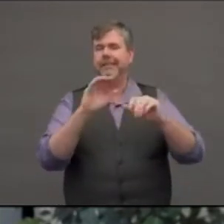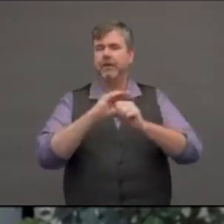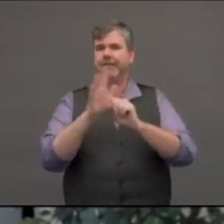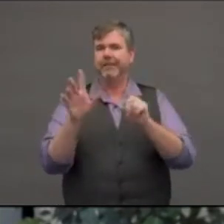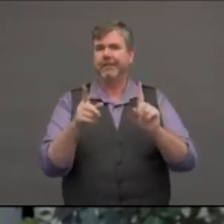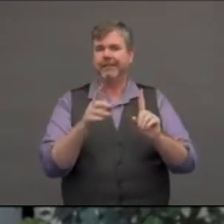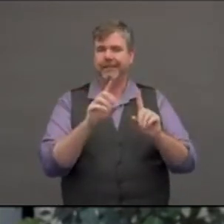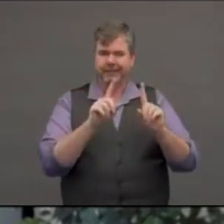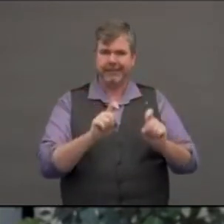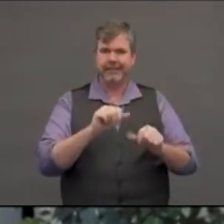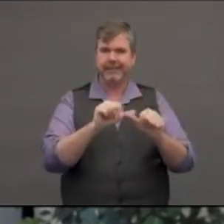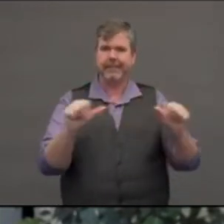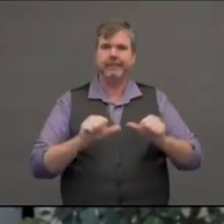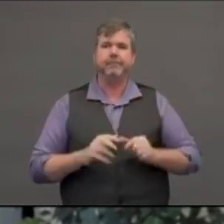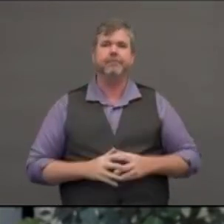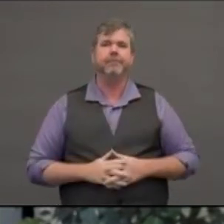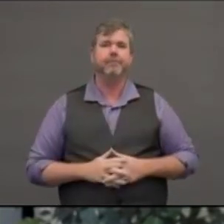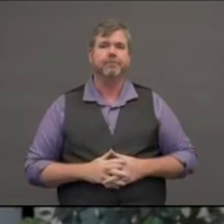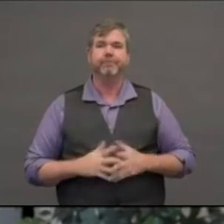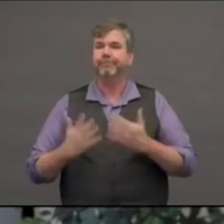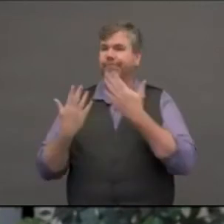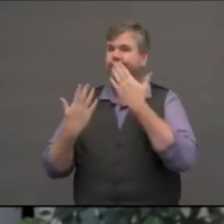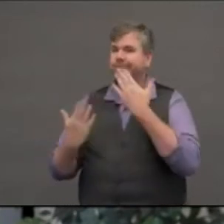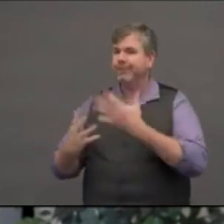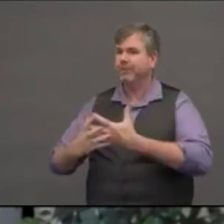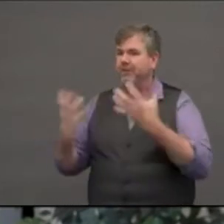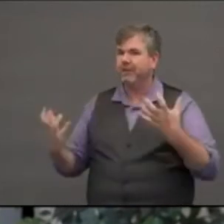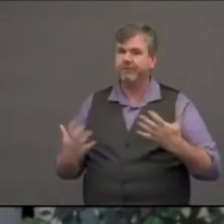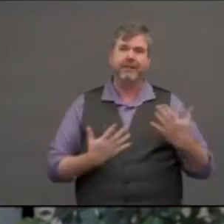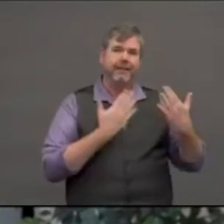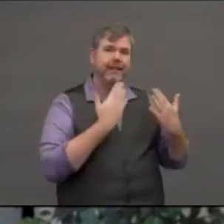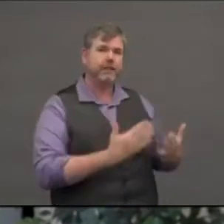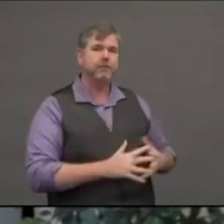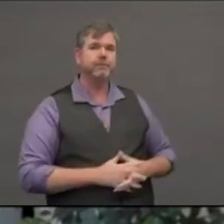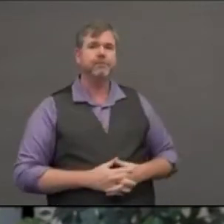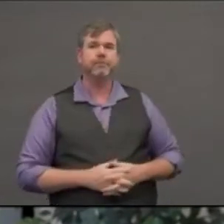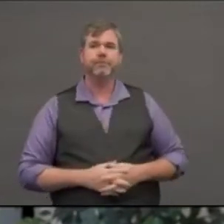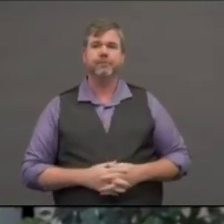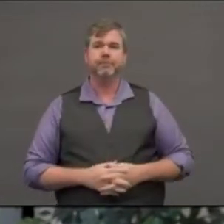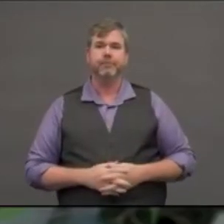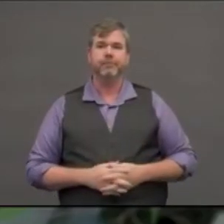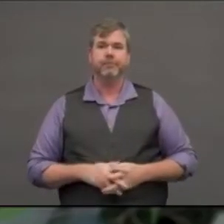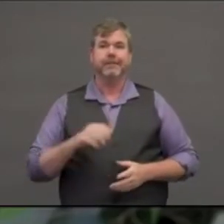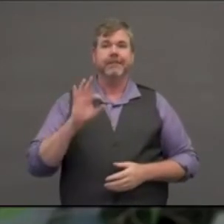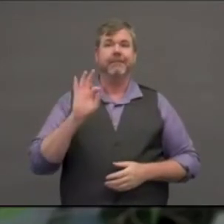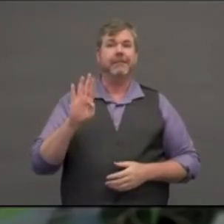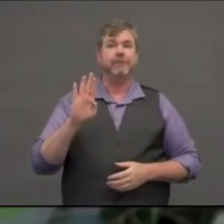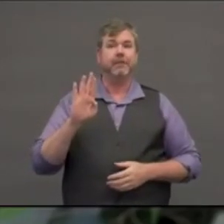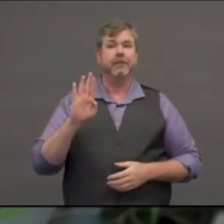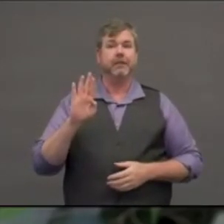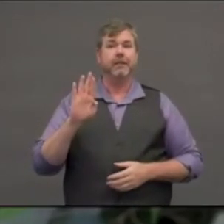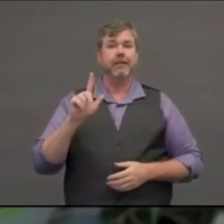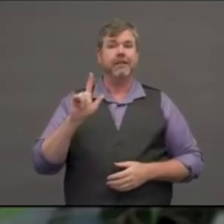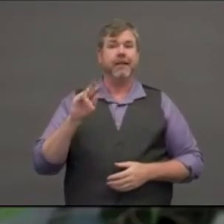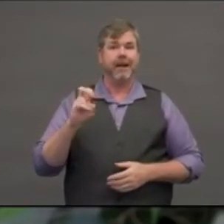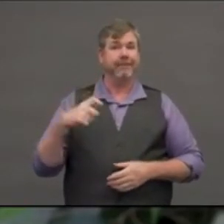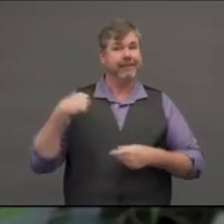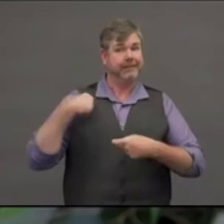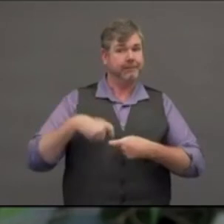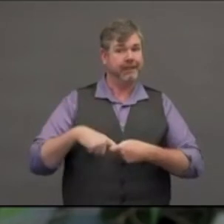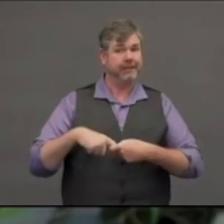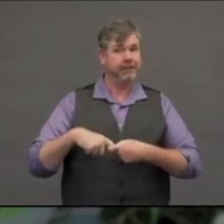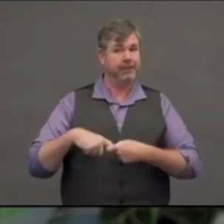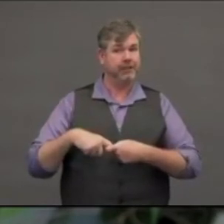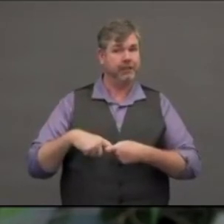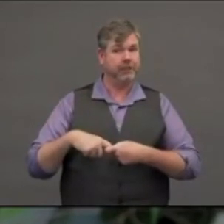much. Thank you. Facebook Live in Spanish is on Wednesday and Friday at 11 a.m. in Vietnamese, on Thursday at 10 a.m.